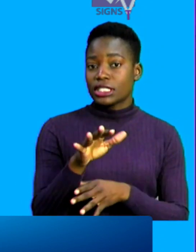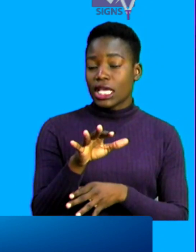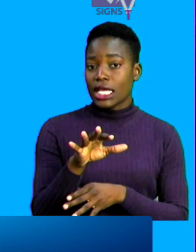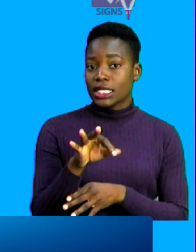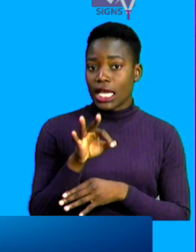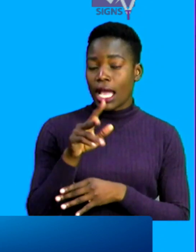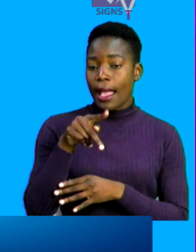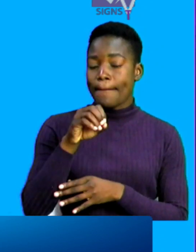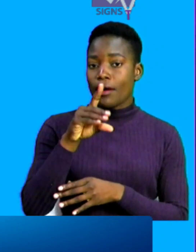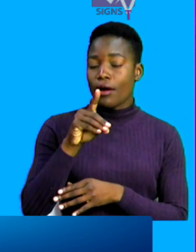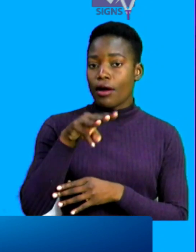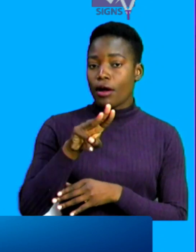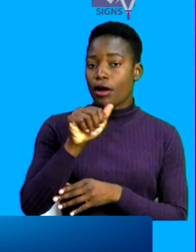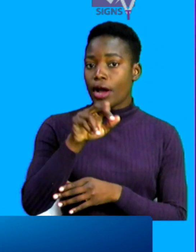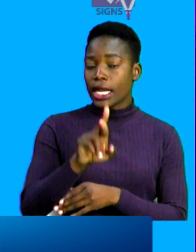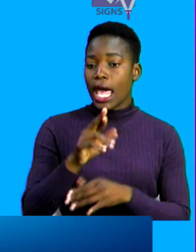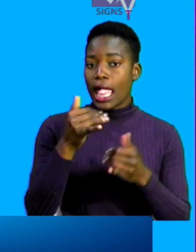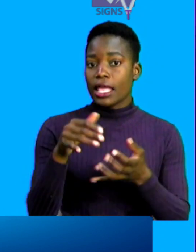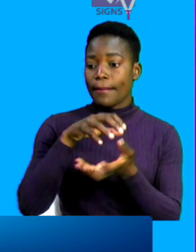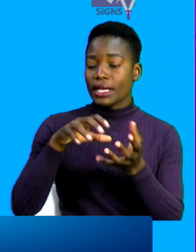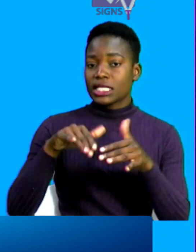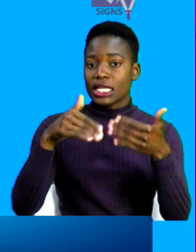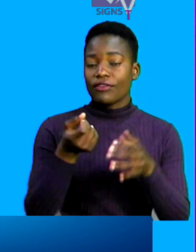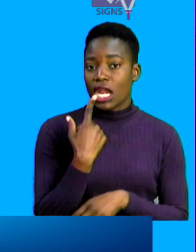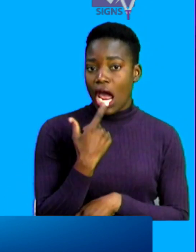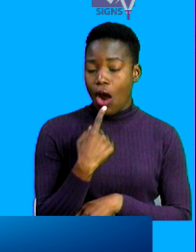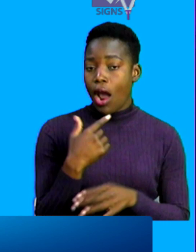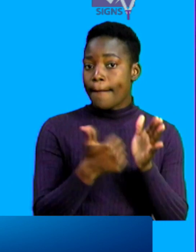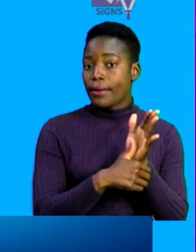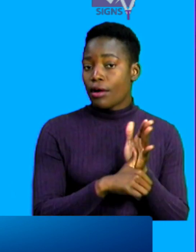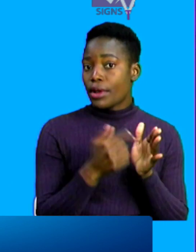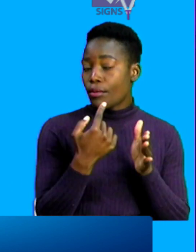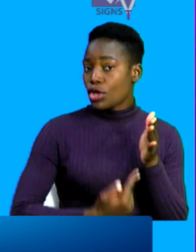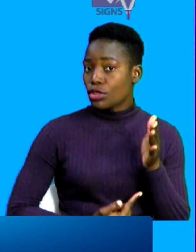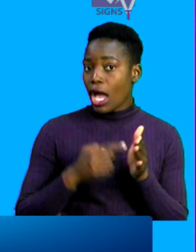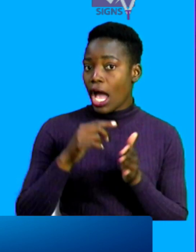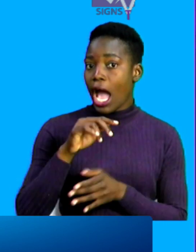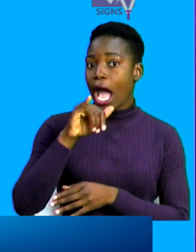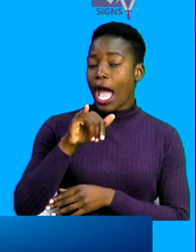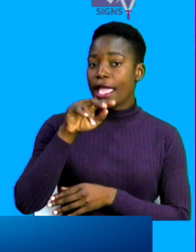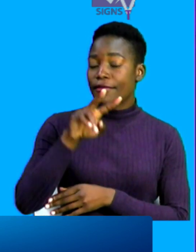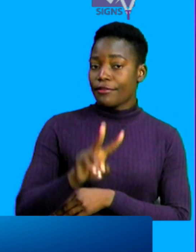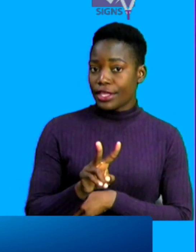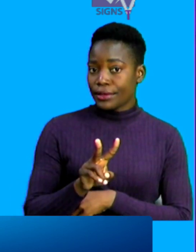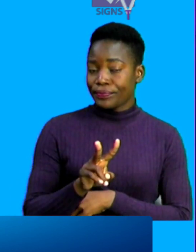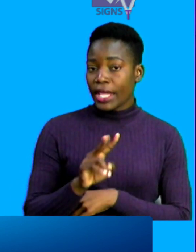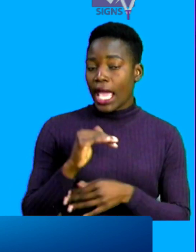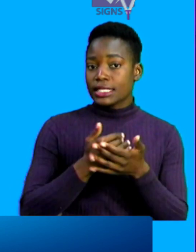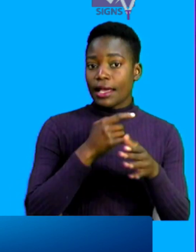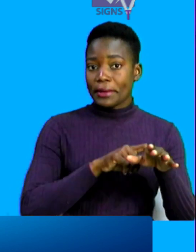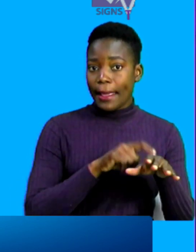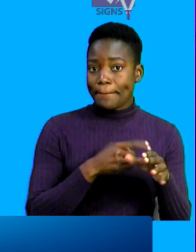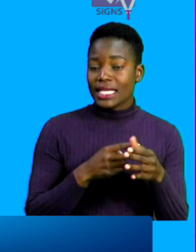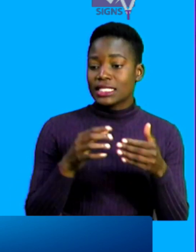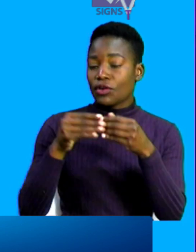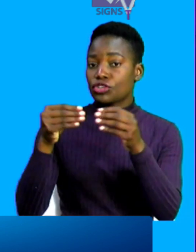take one vial, mix, and give the medicine. The problem with IV artesunate sometimes is the